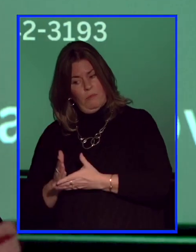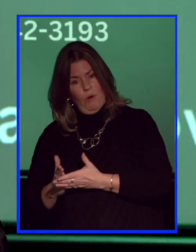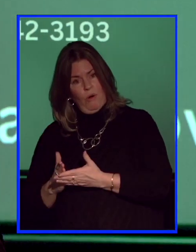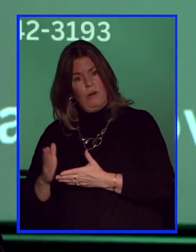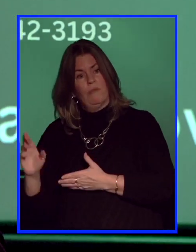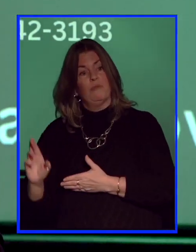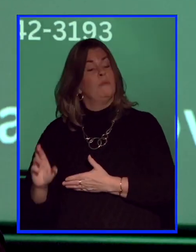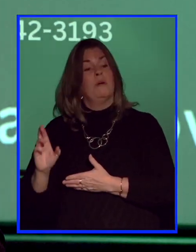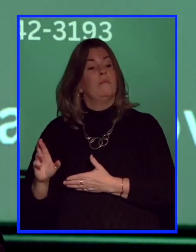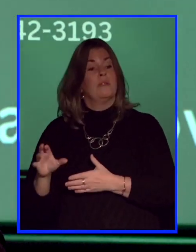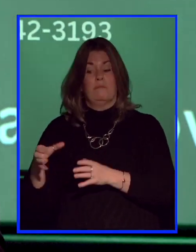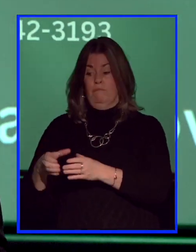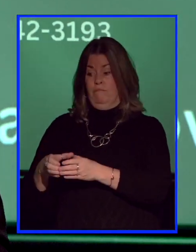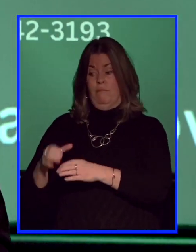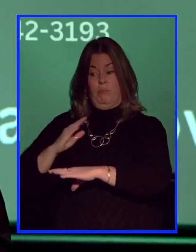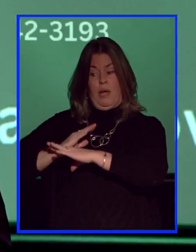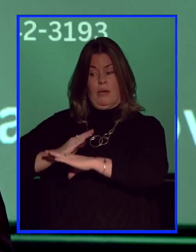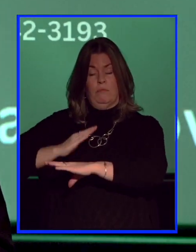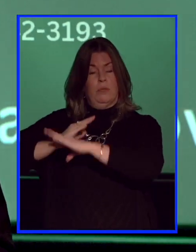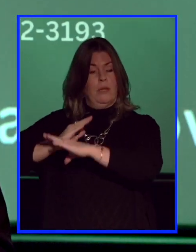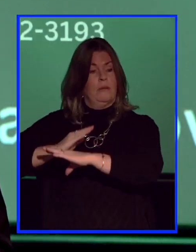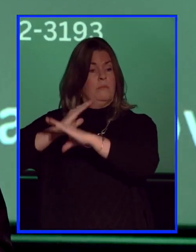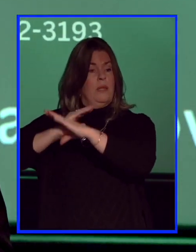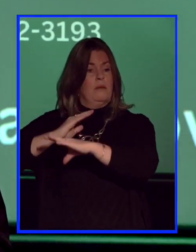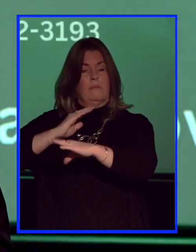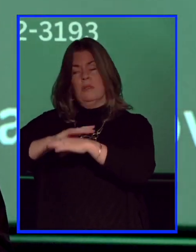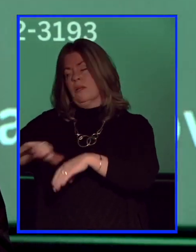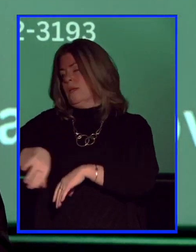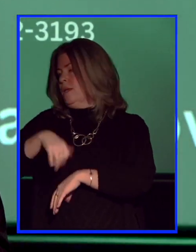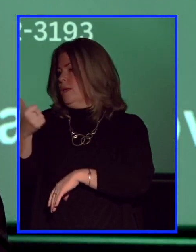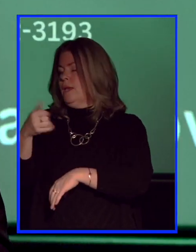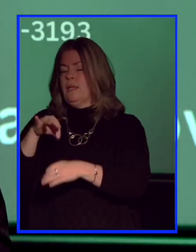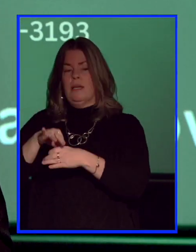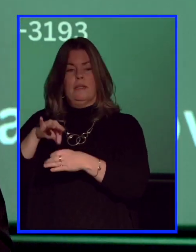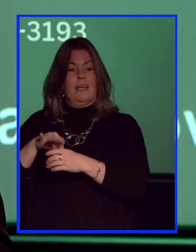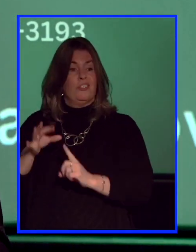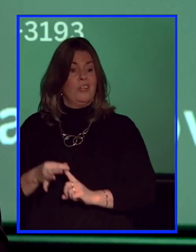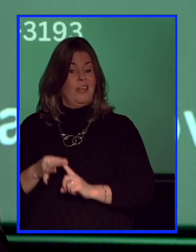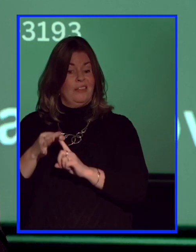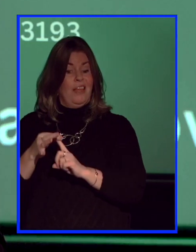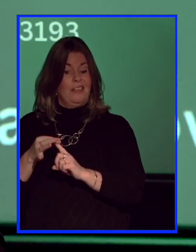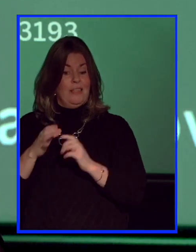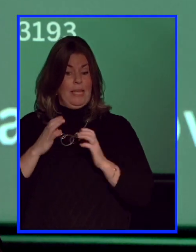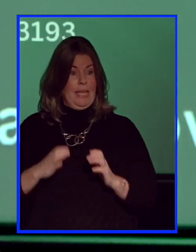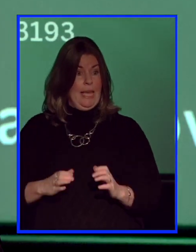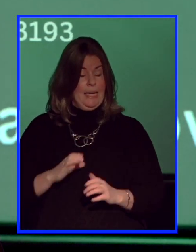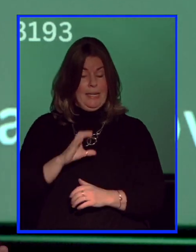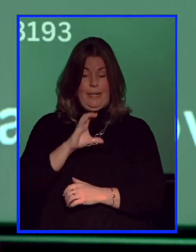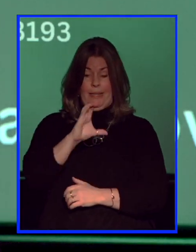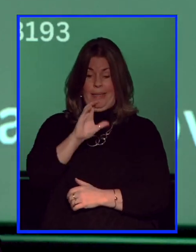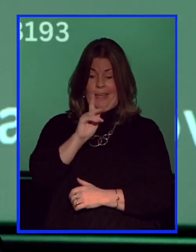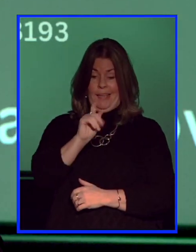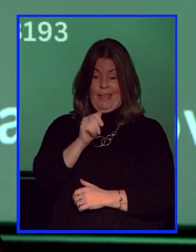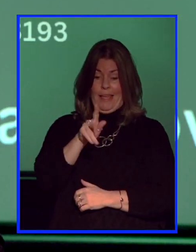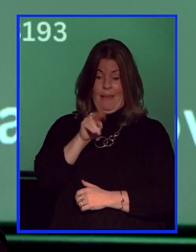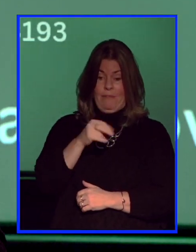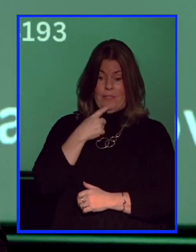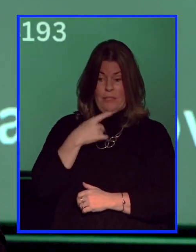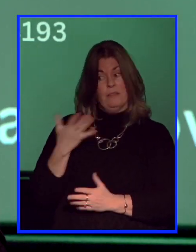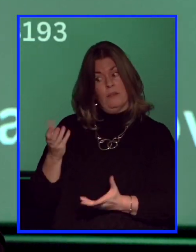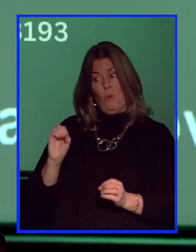in a position to block any election unless the candidate, in this case Kevin McCarthy, capitulated to their